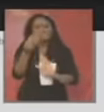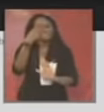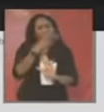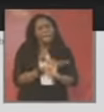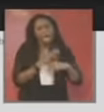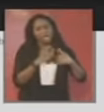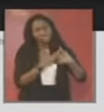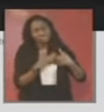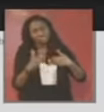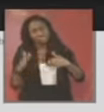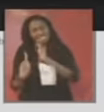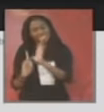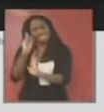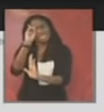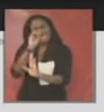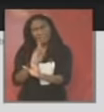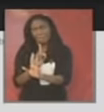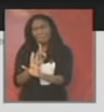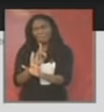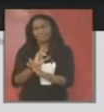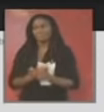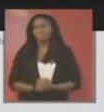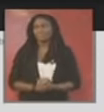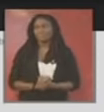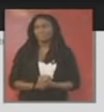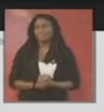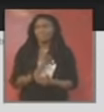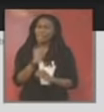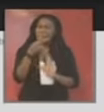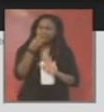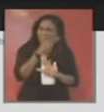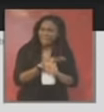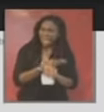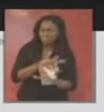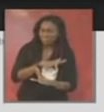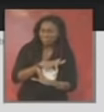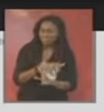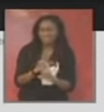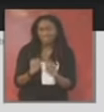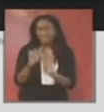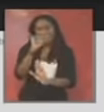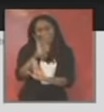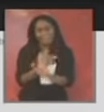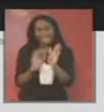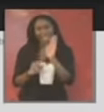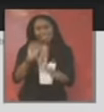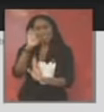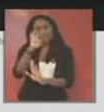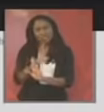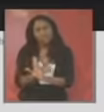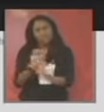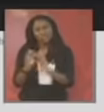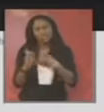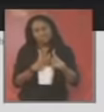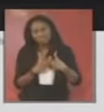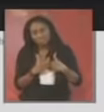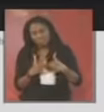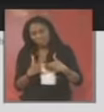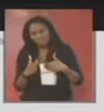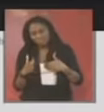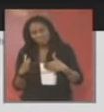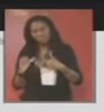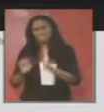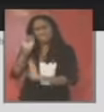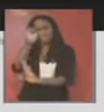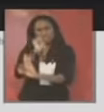to December. Seeing the low numbers in March, minimal in May and June, July, August, September, an